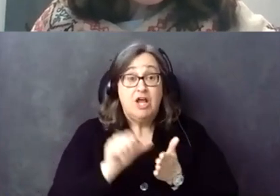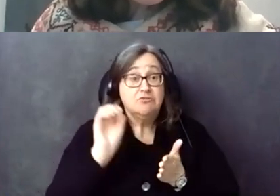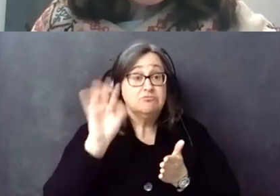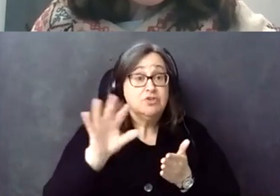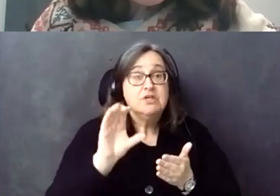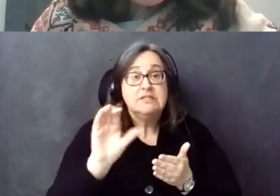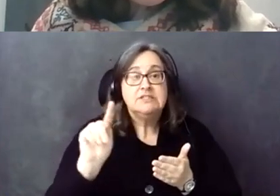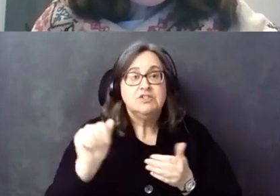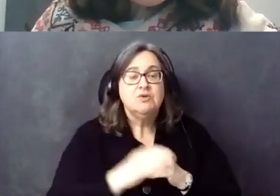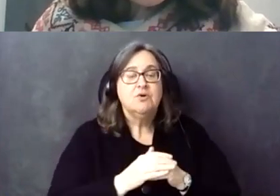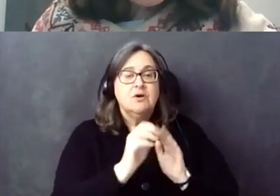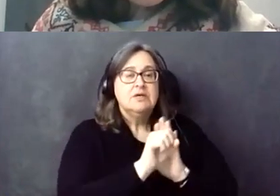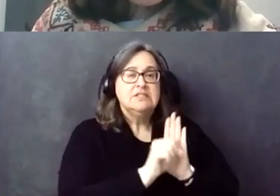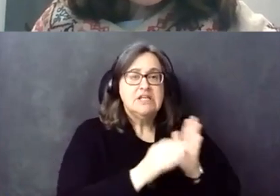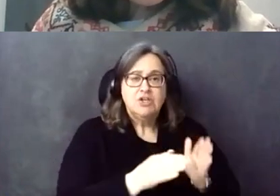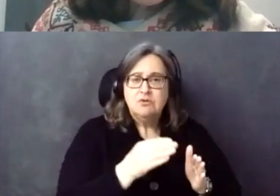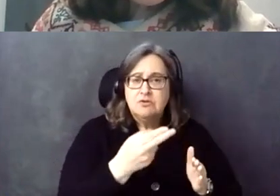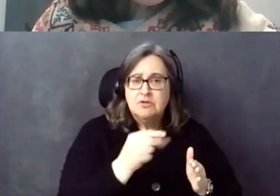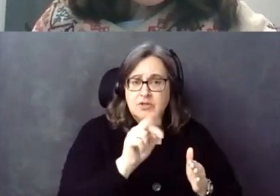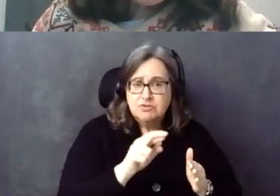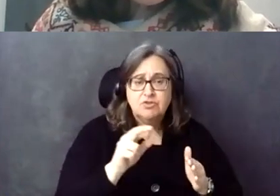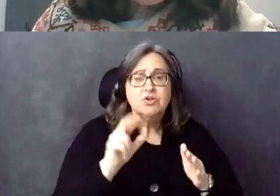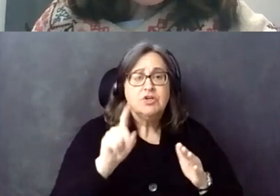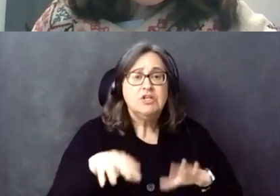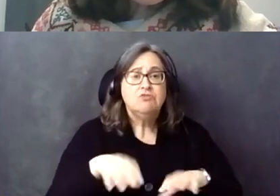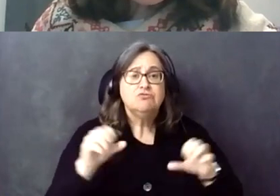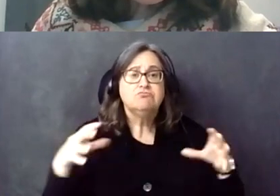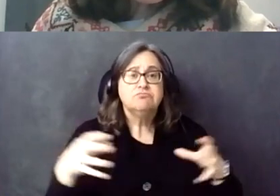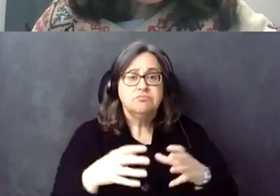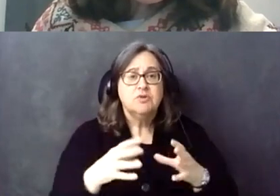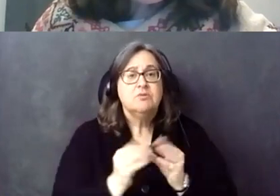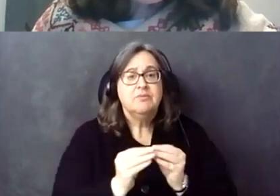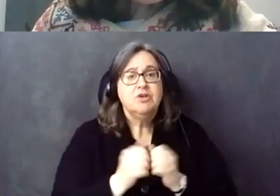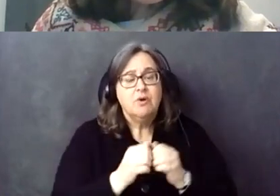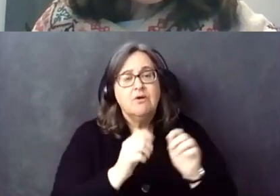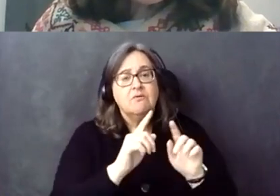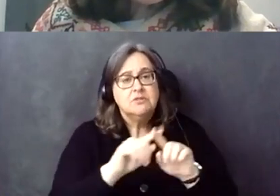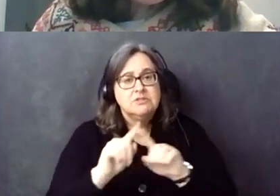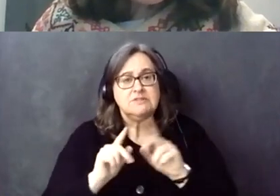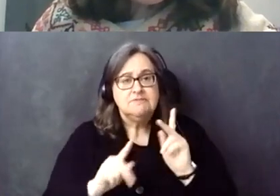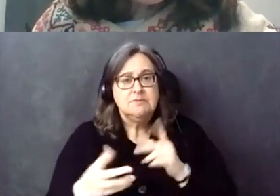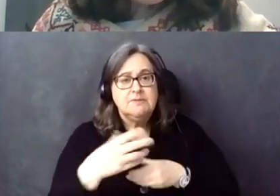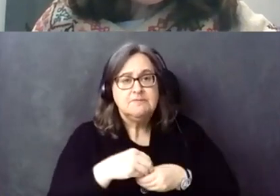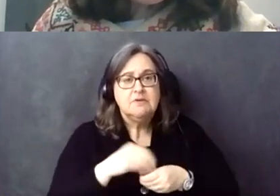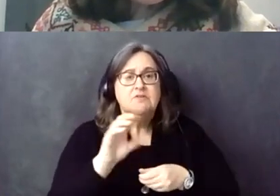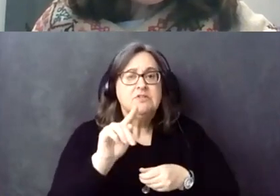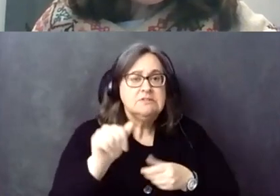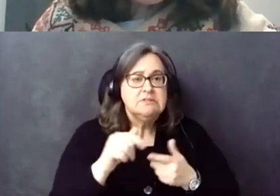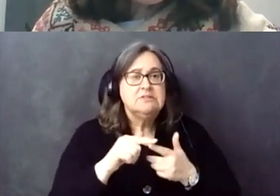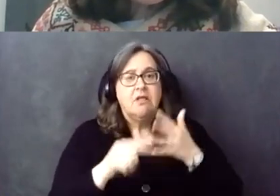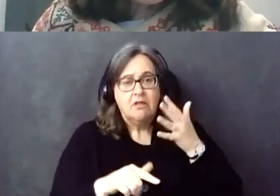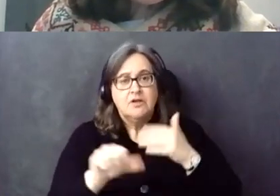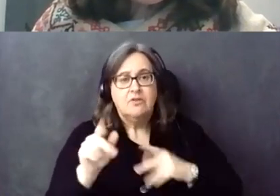Senator Hunter's point, having a convening meeting with them with some of these things, we want to follow your lead on that. And, you